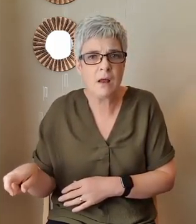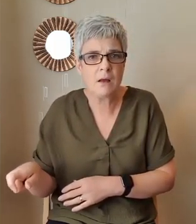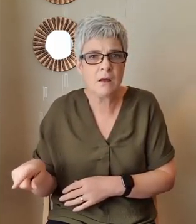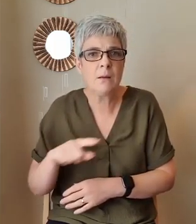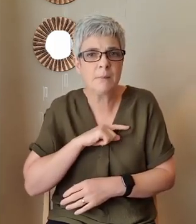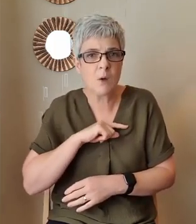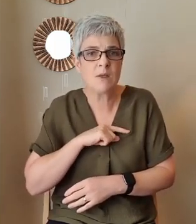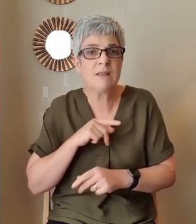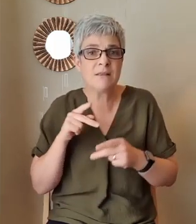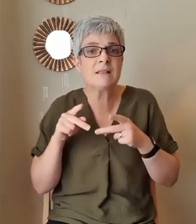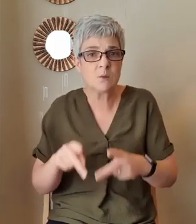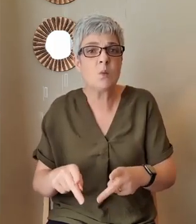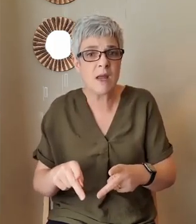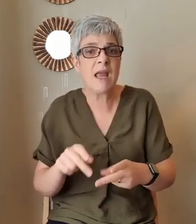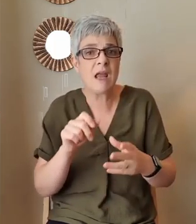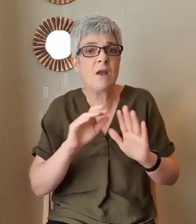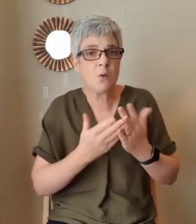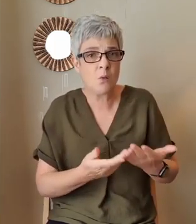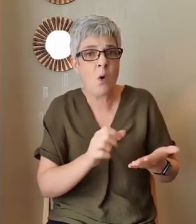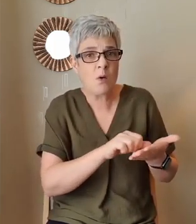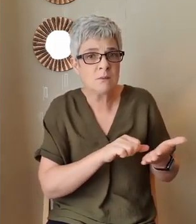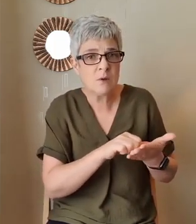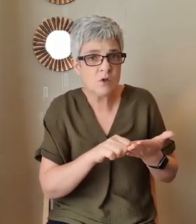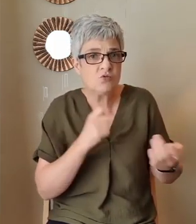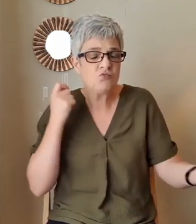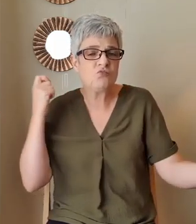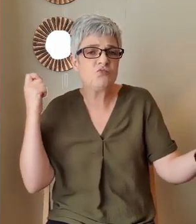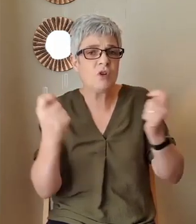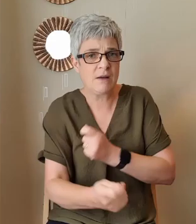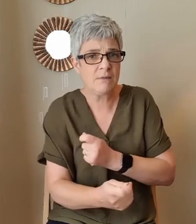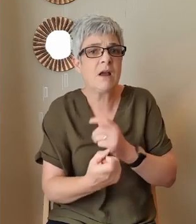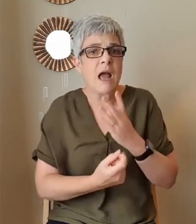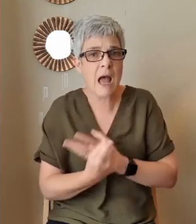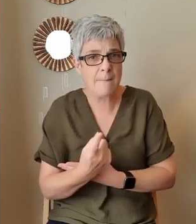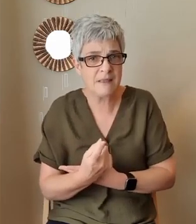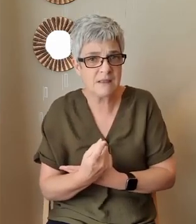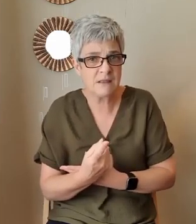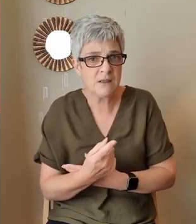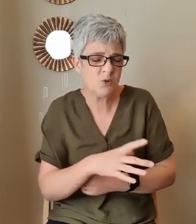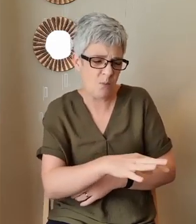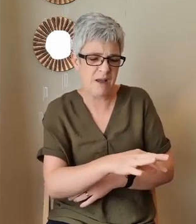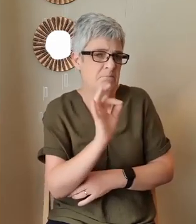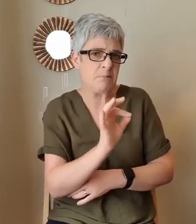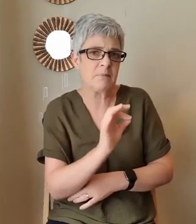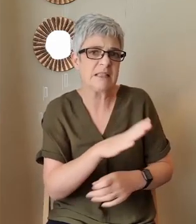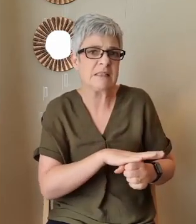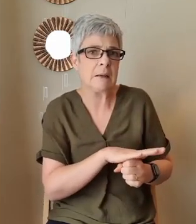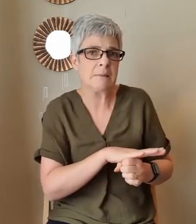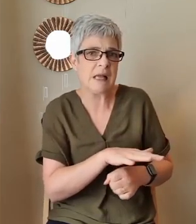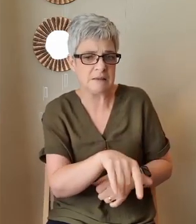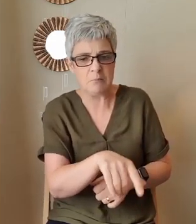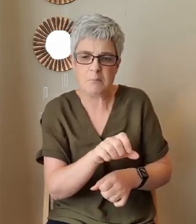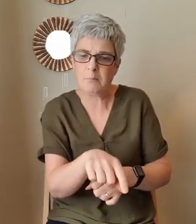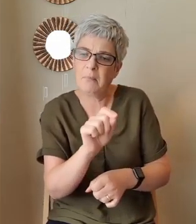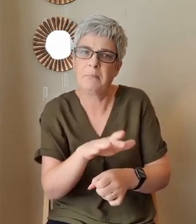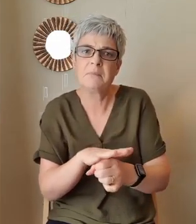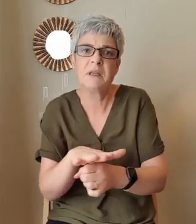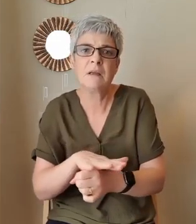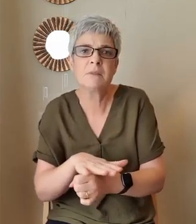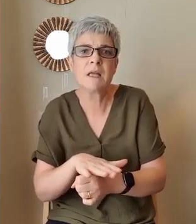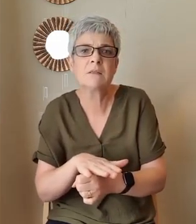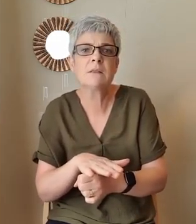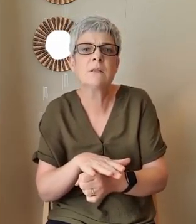For that is the way that gospel transformation comes. Not by picking out a wee circumstance here or a wee circumstance